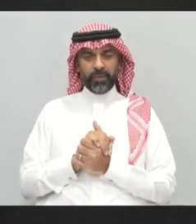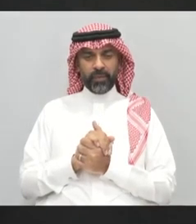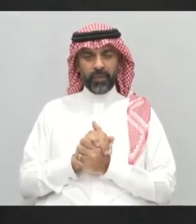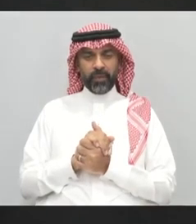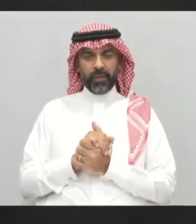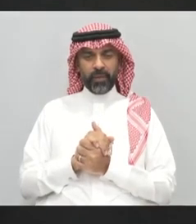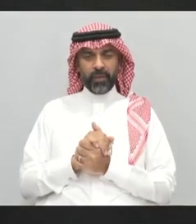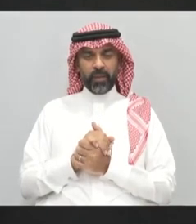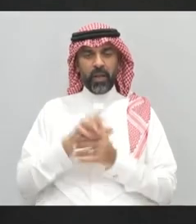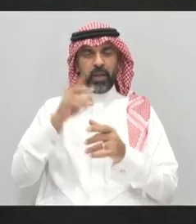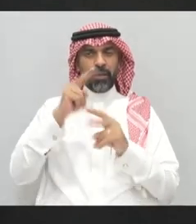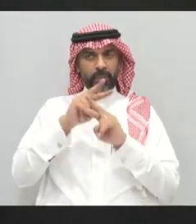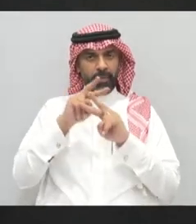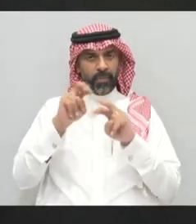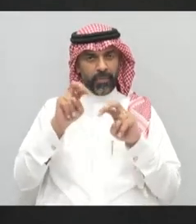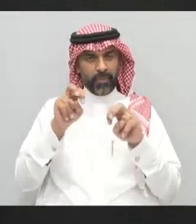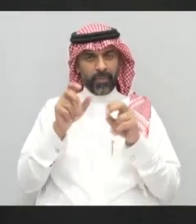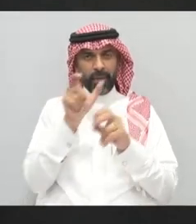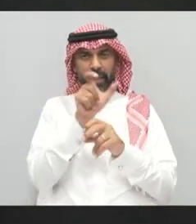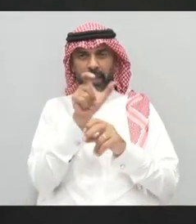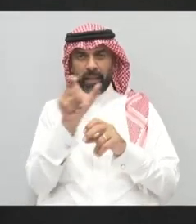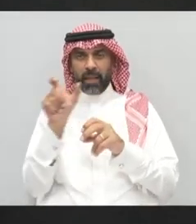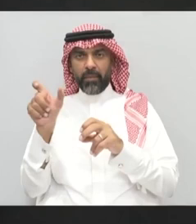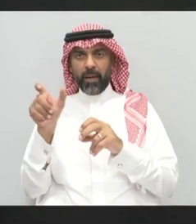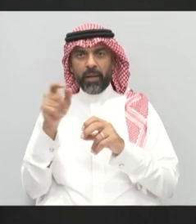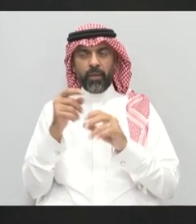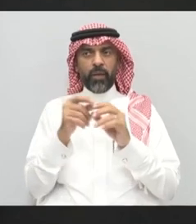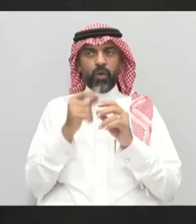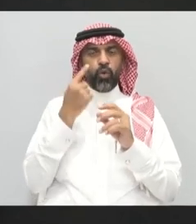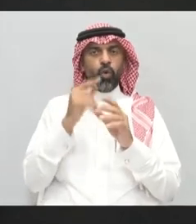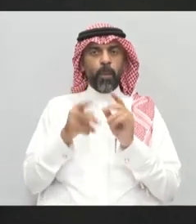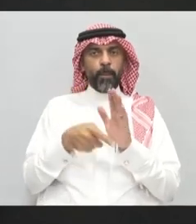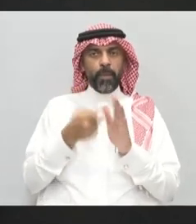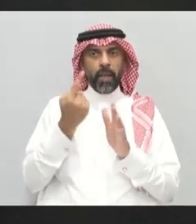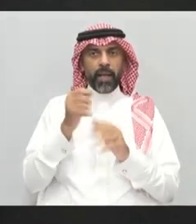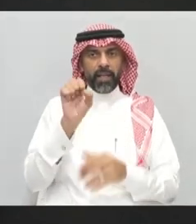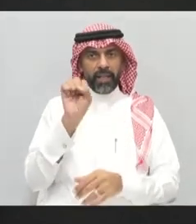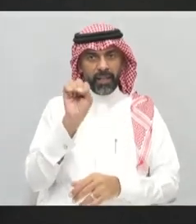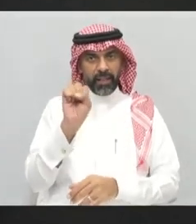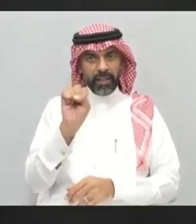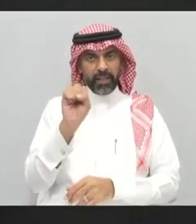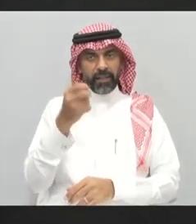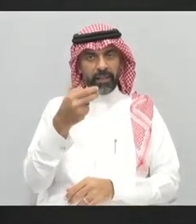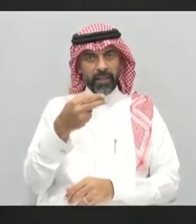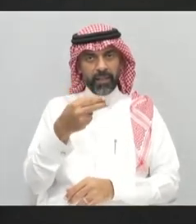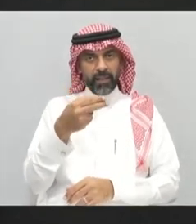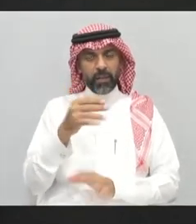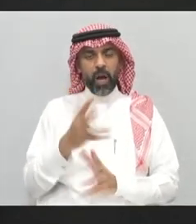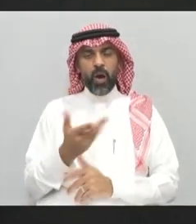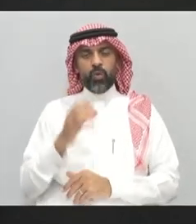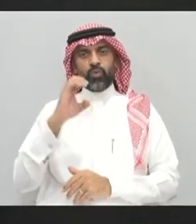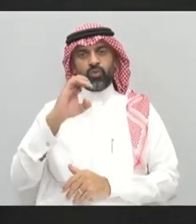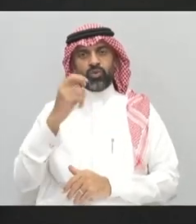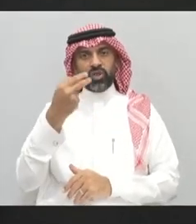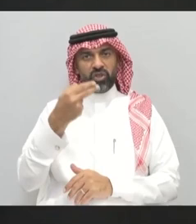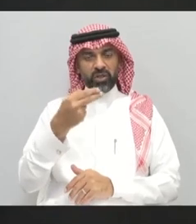can. Words starting with a sh sound, ch sound, and sl